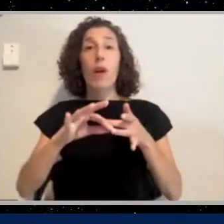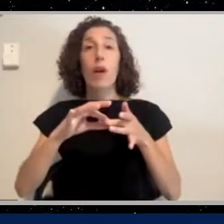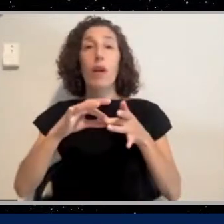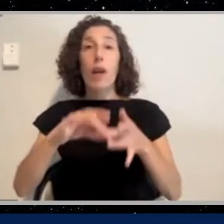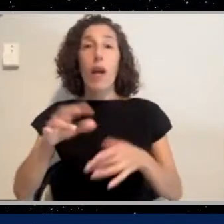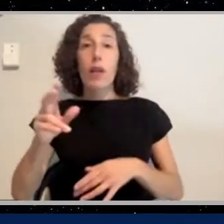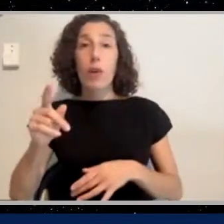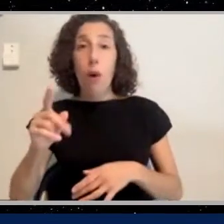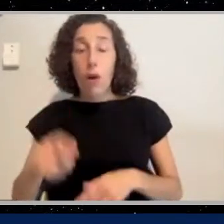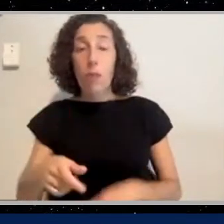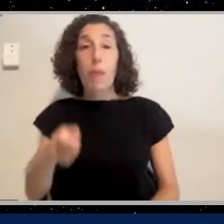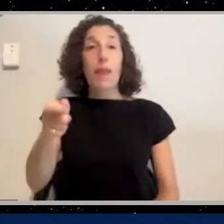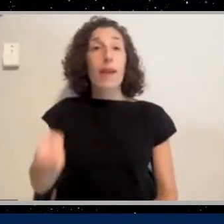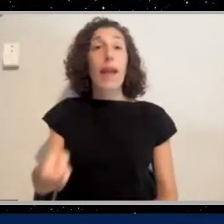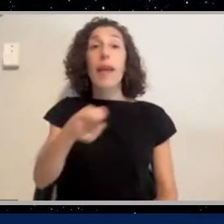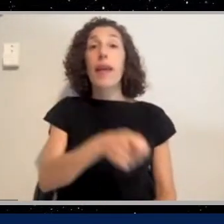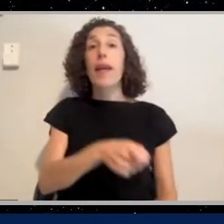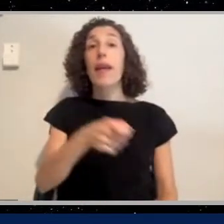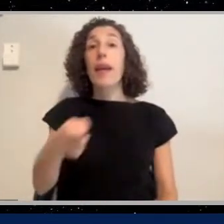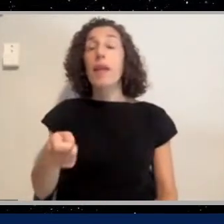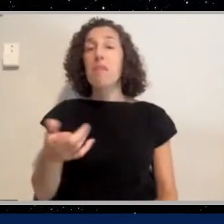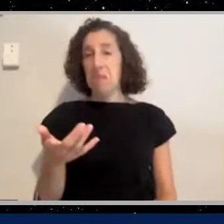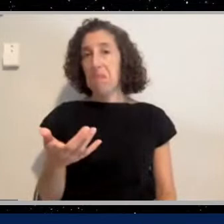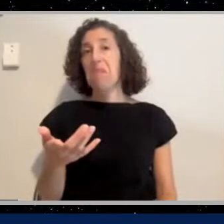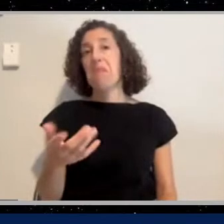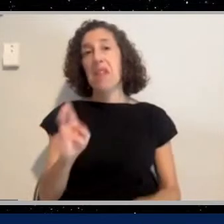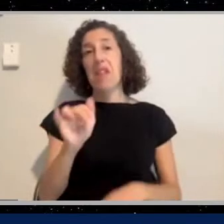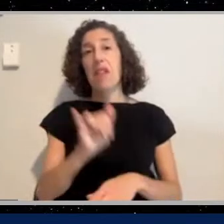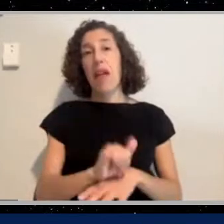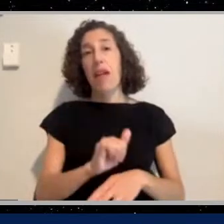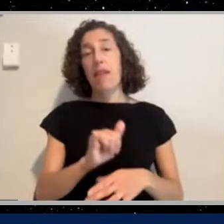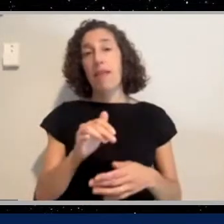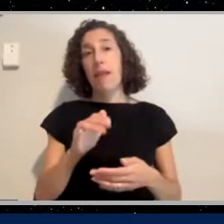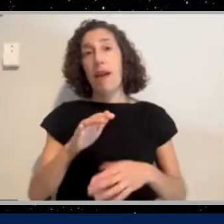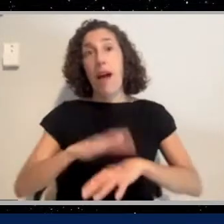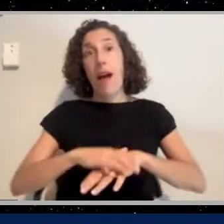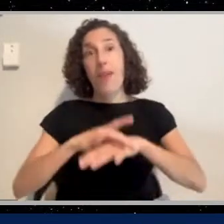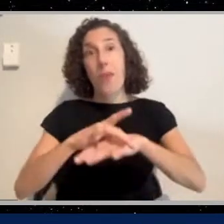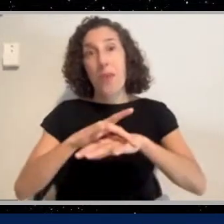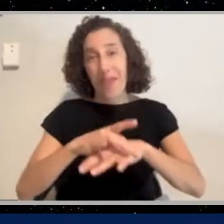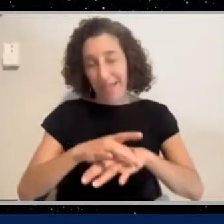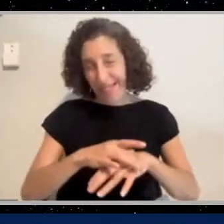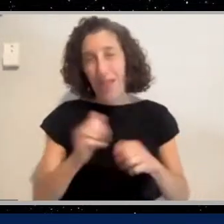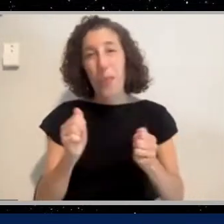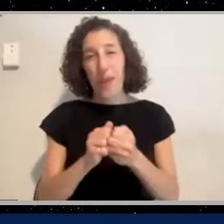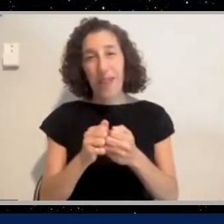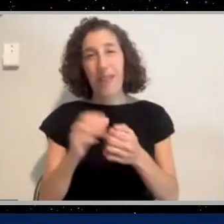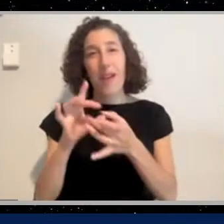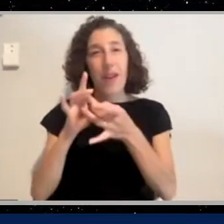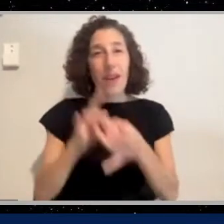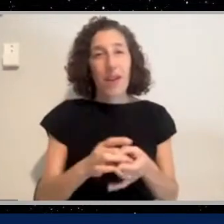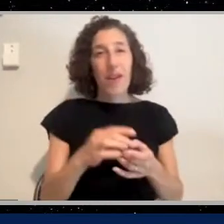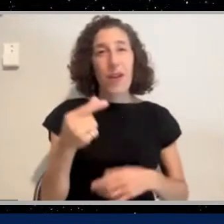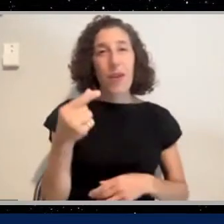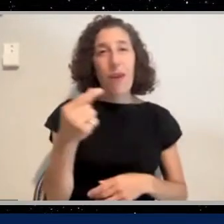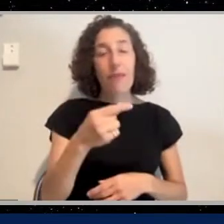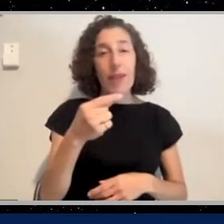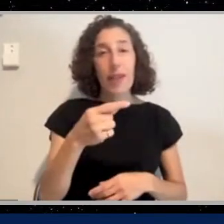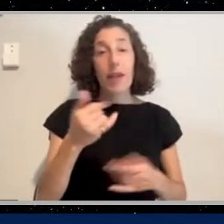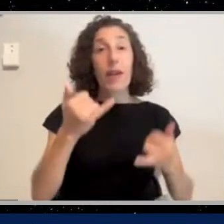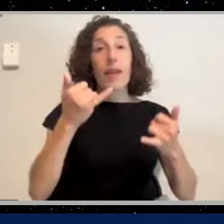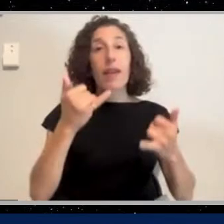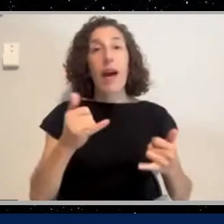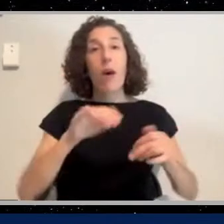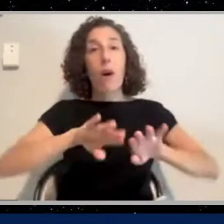but, just kind of walking out around the house, I may use my hands just to kind of check and make sure where I am. But in a zero G environment,